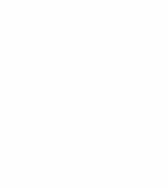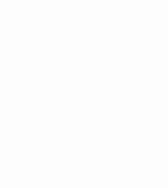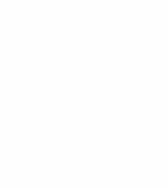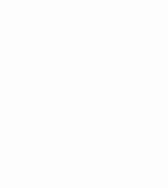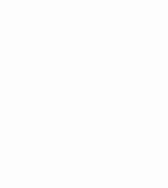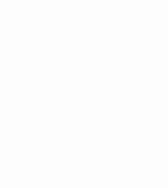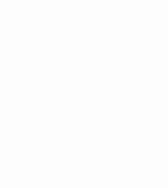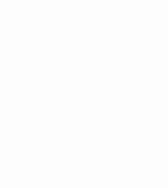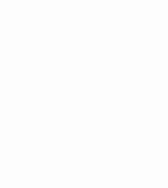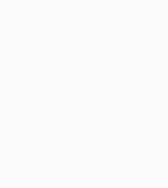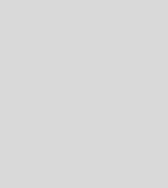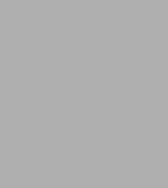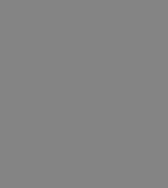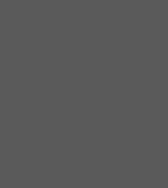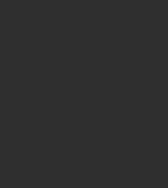union